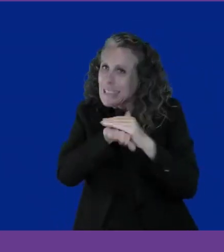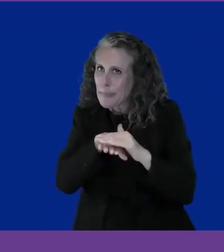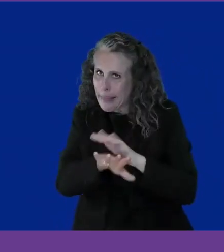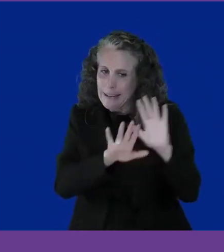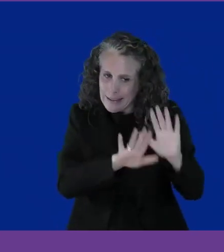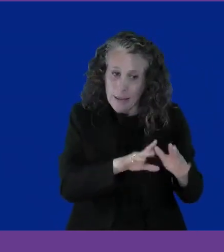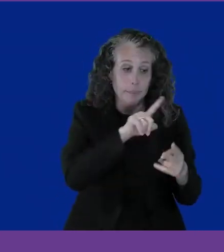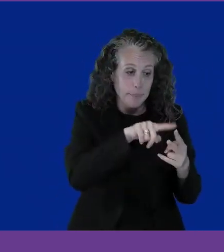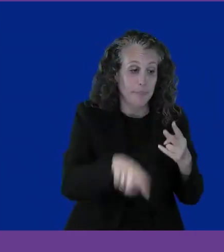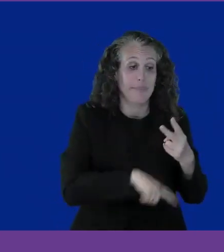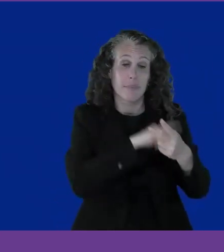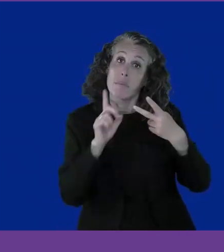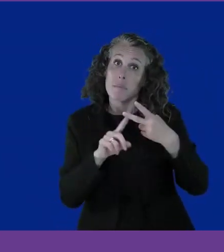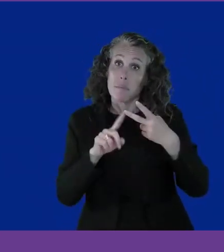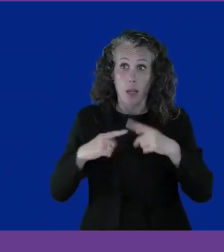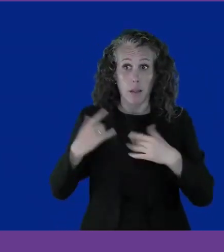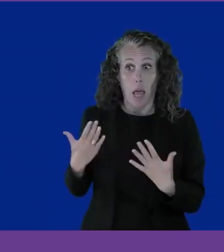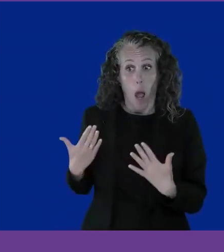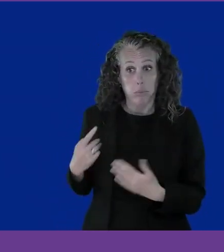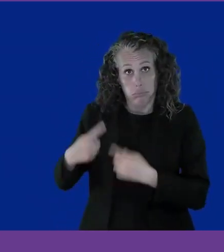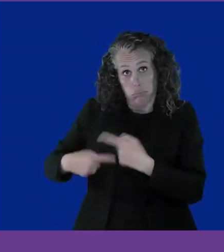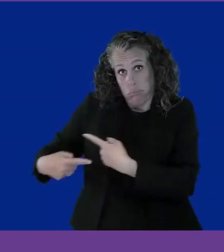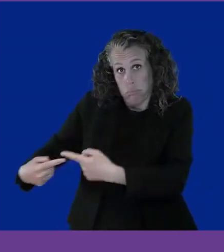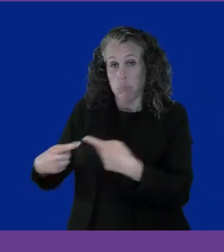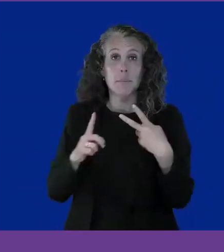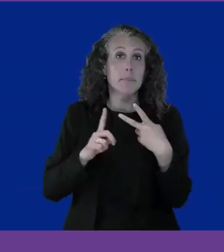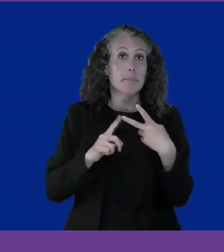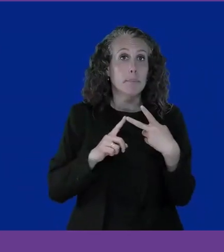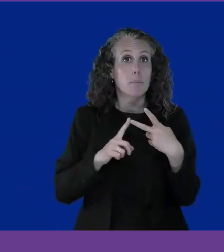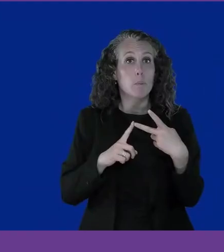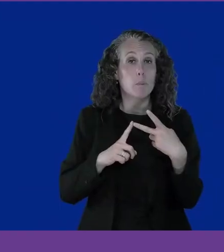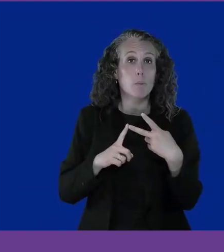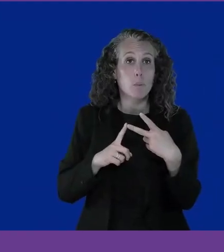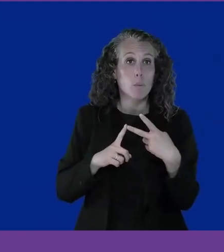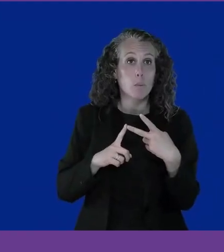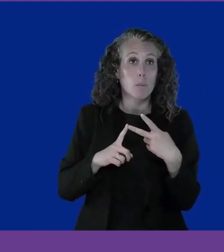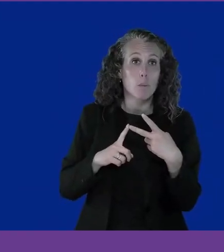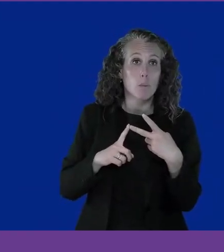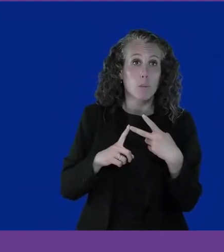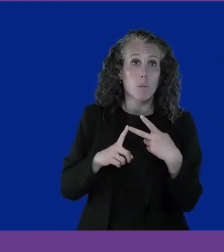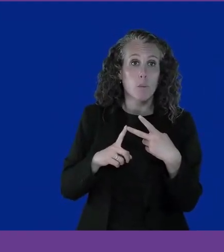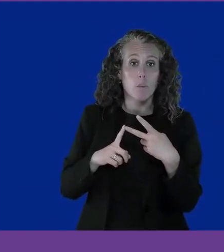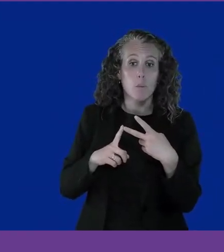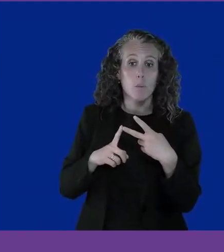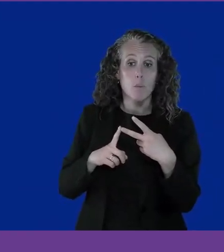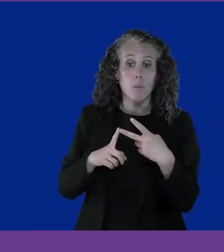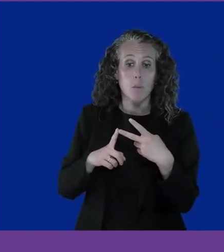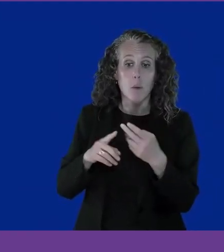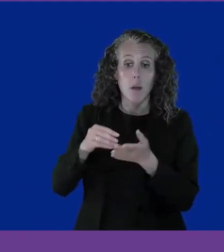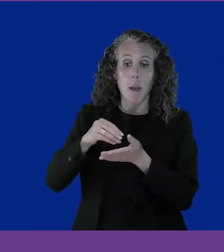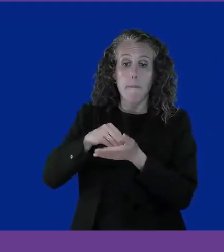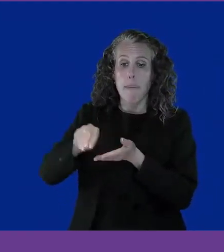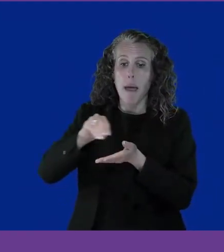and that one is ongoing, is in the context of retail payments